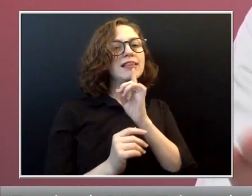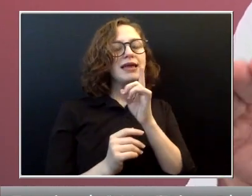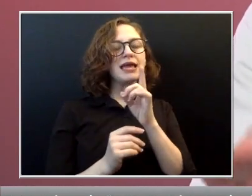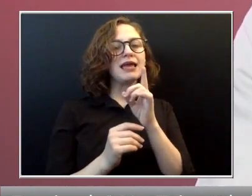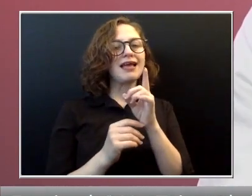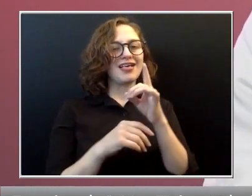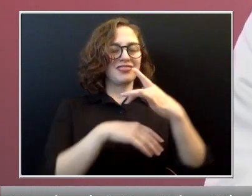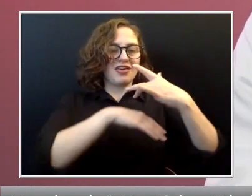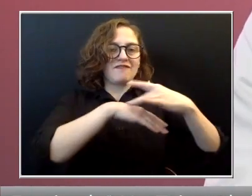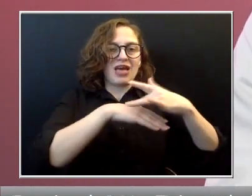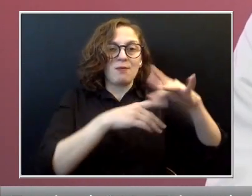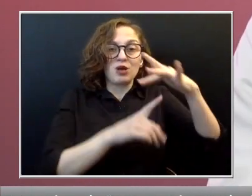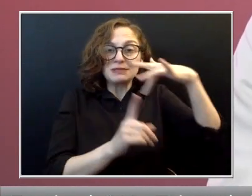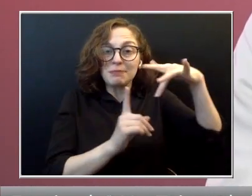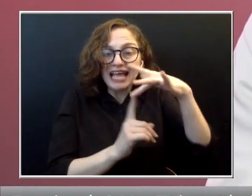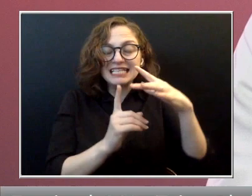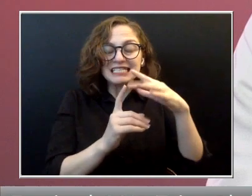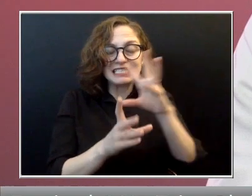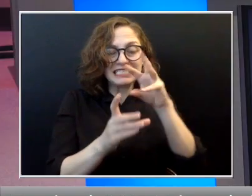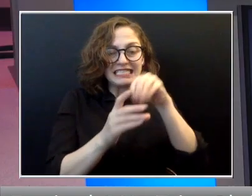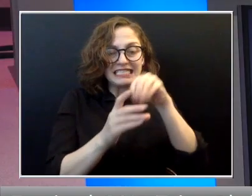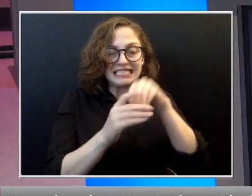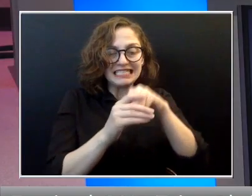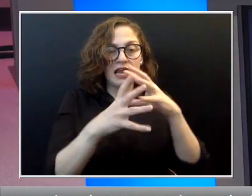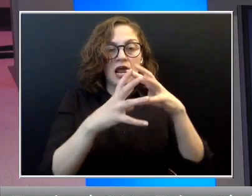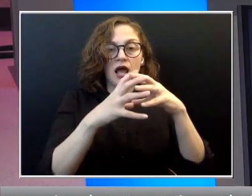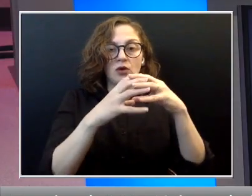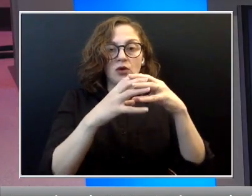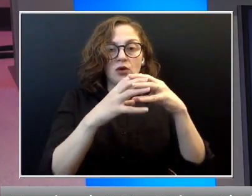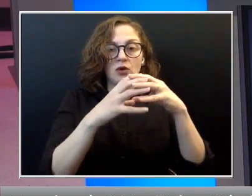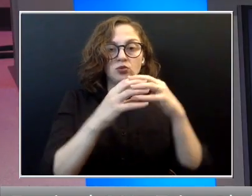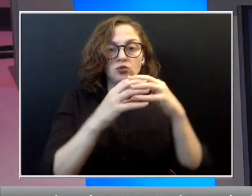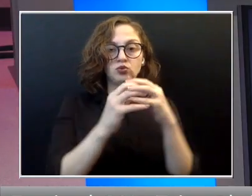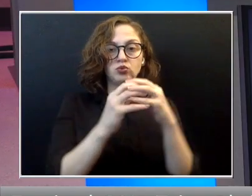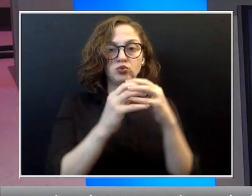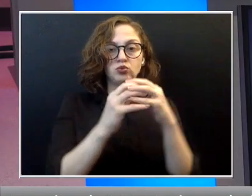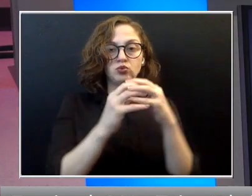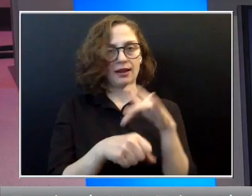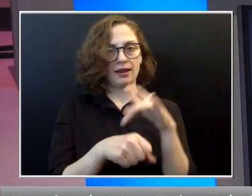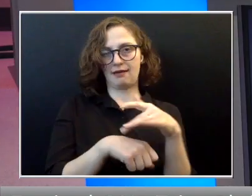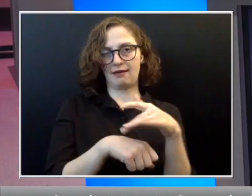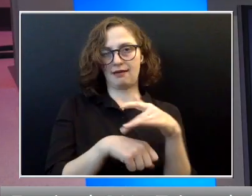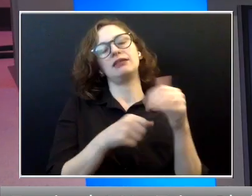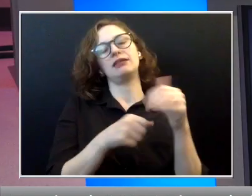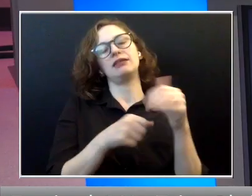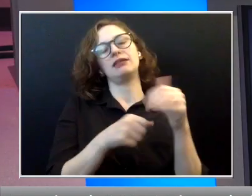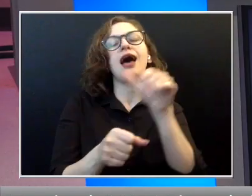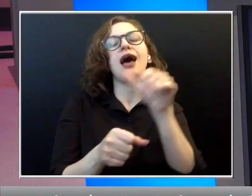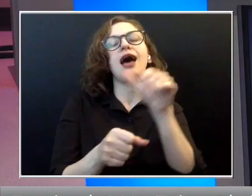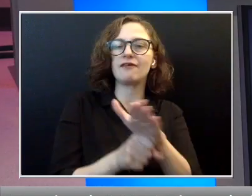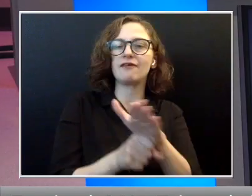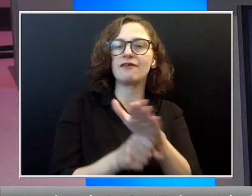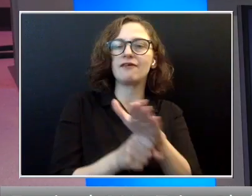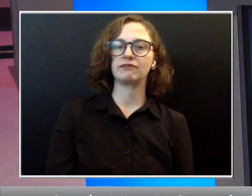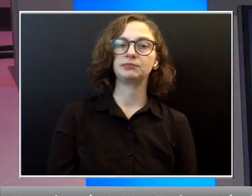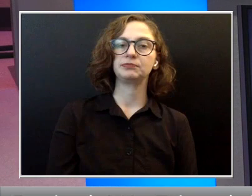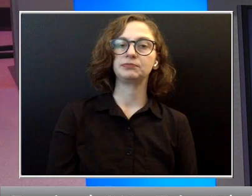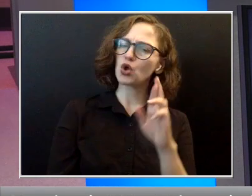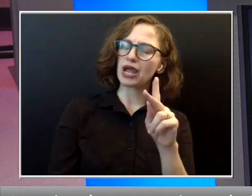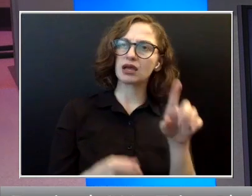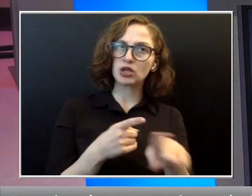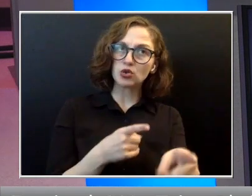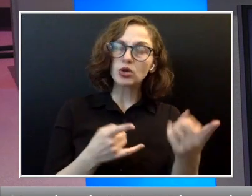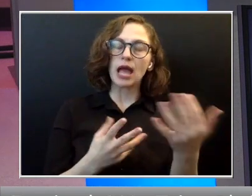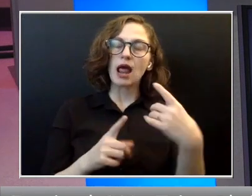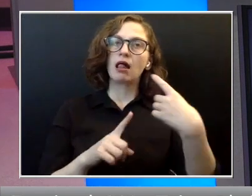kidneys, that drops significantly. So, Rick, when you were waiting those months to finally get answers, had